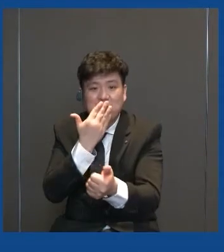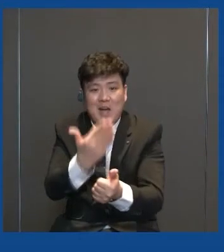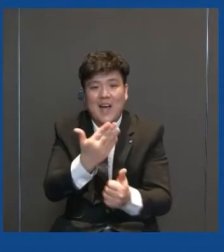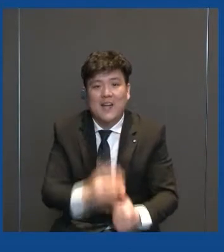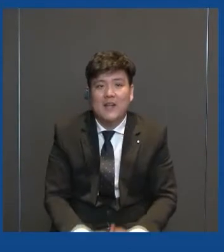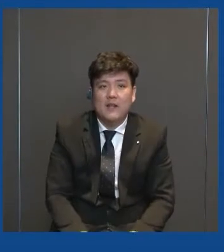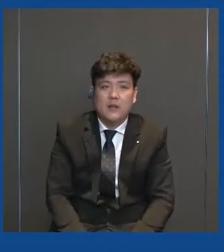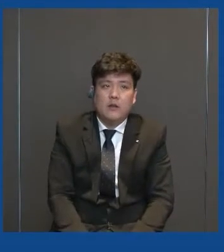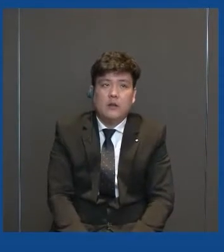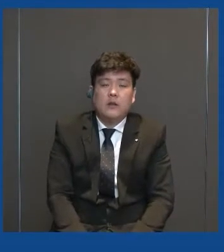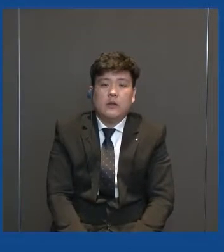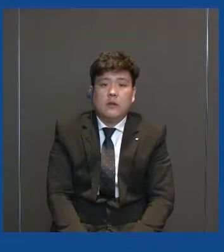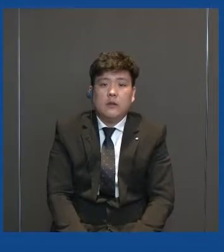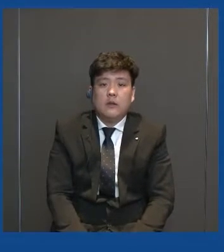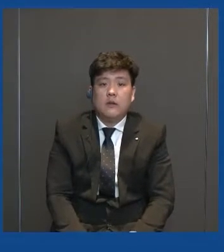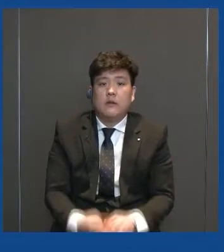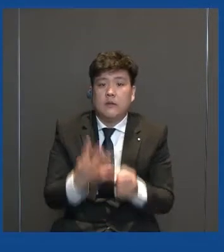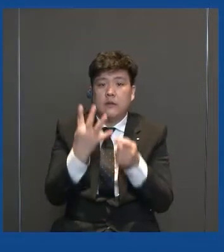The fourth one,